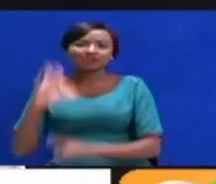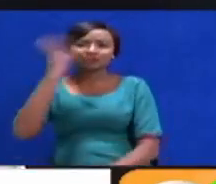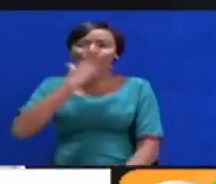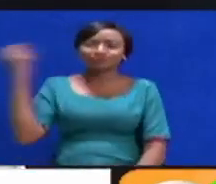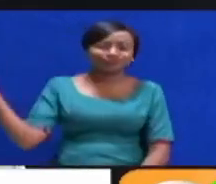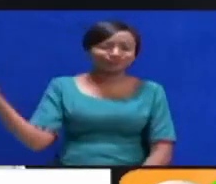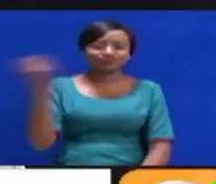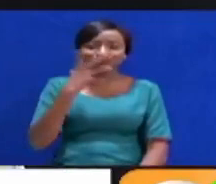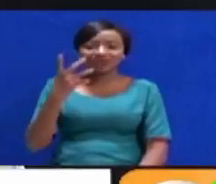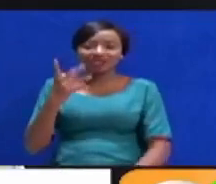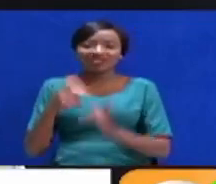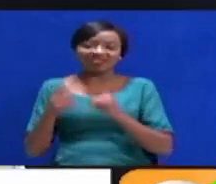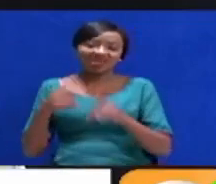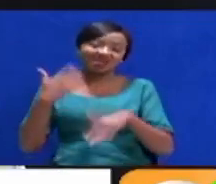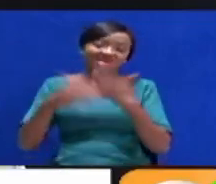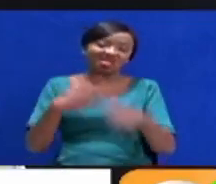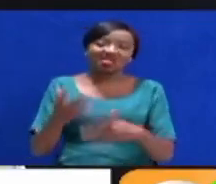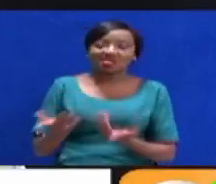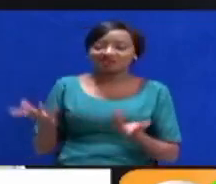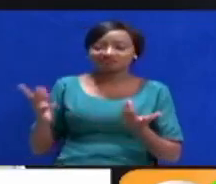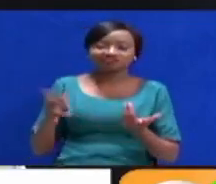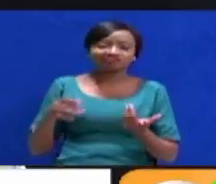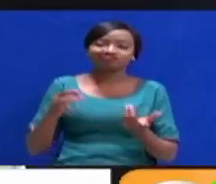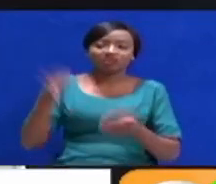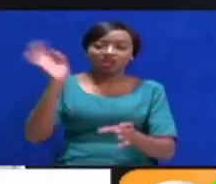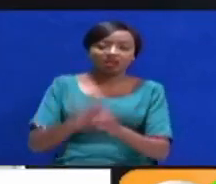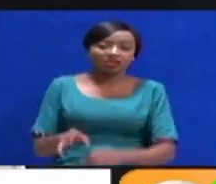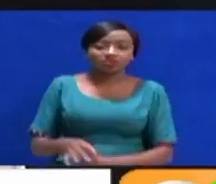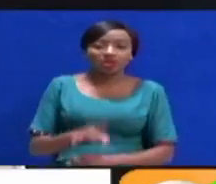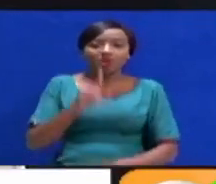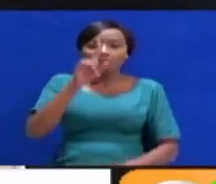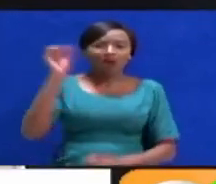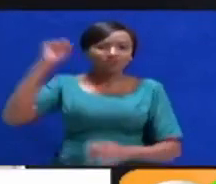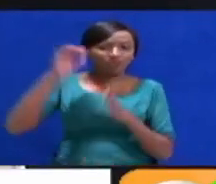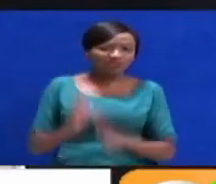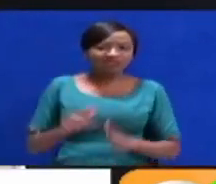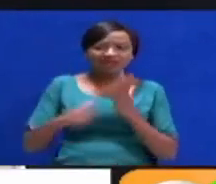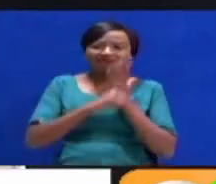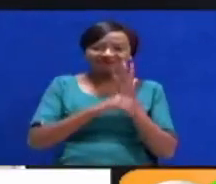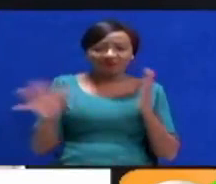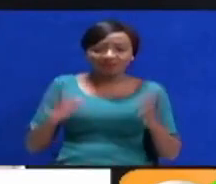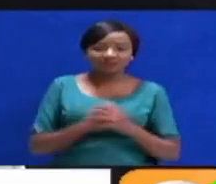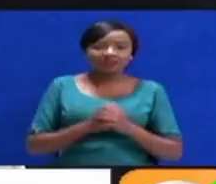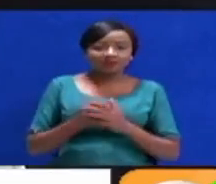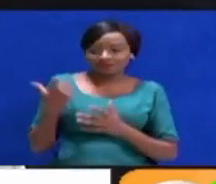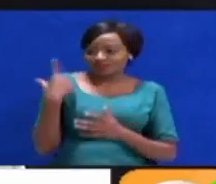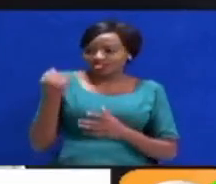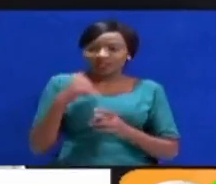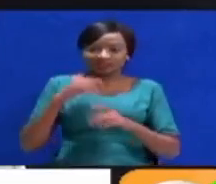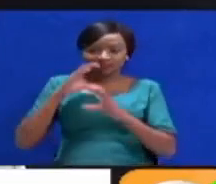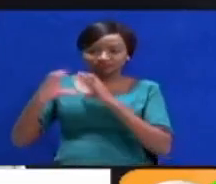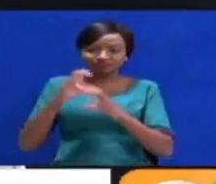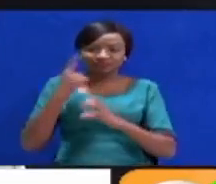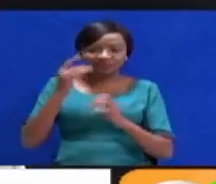in framing, before the chickens come home to roost. A veteran politician could not have put it any better in a recent conversation about